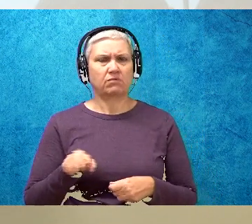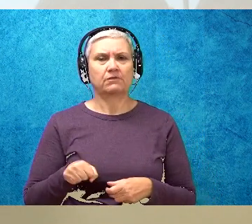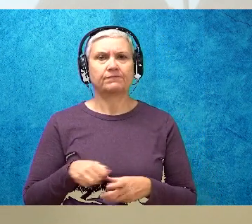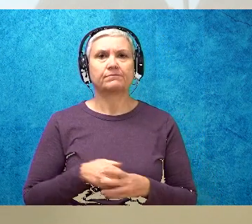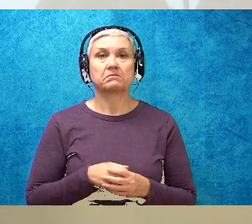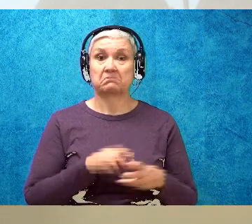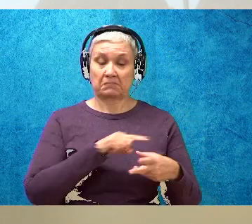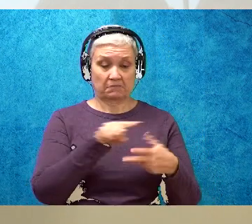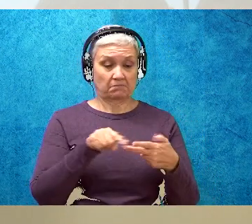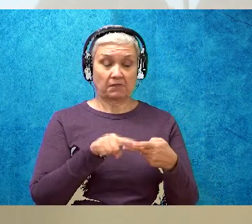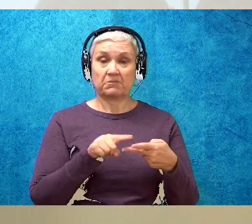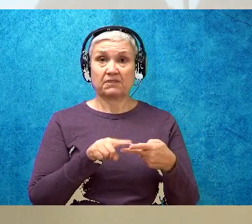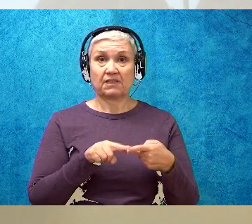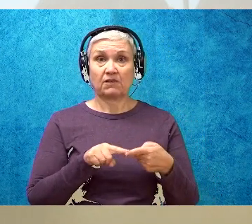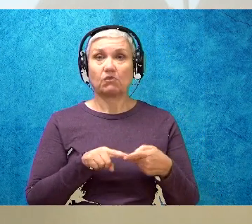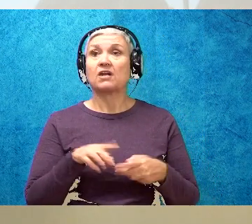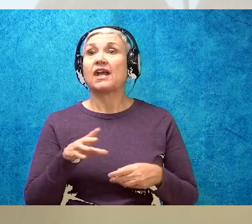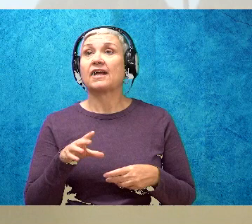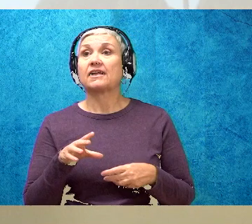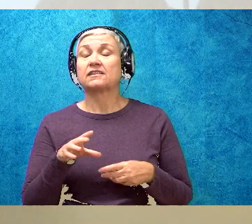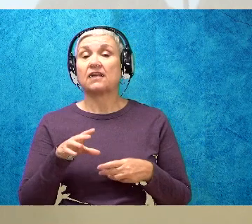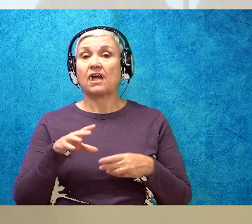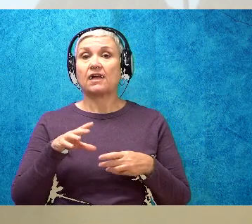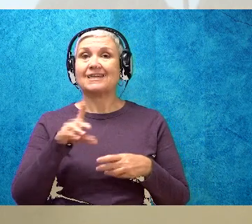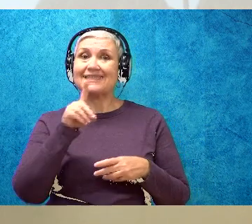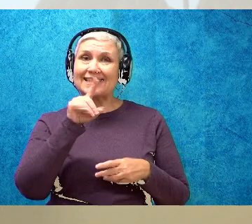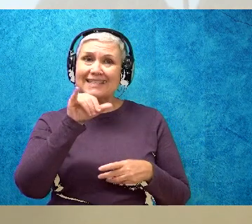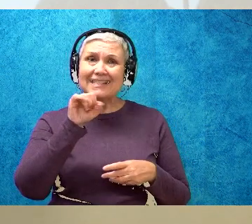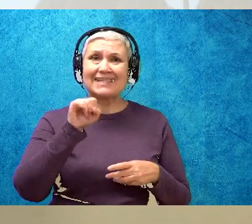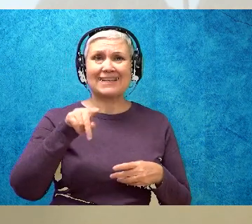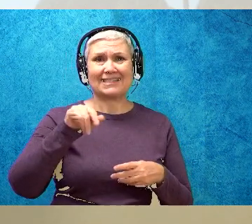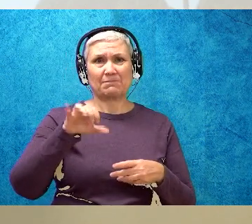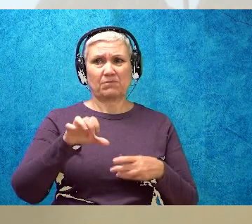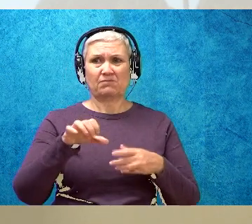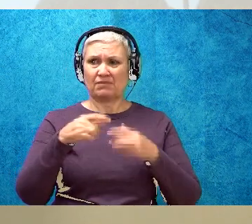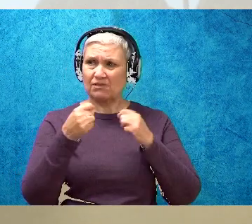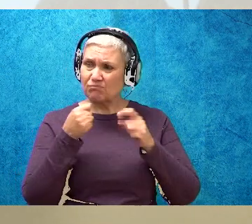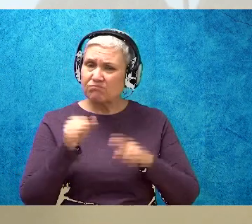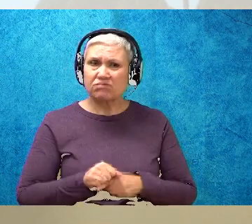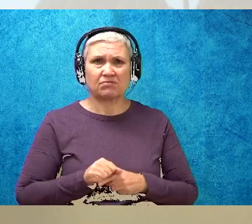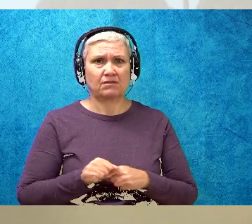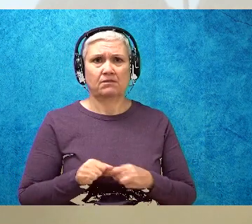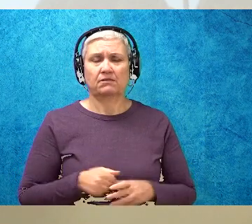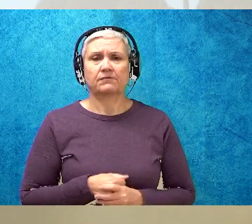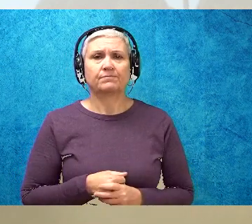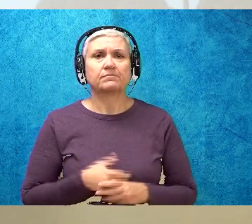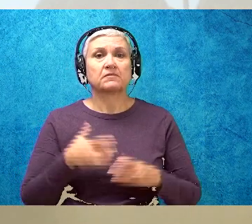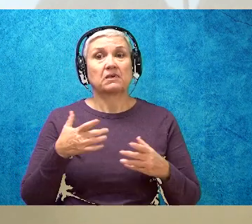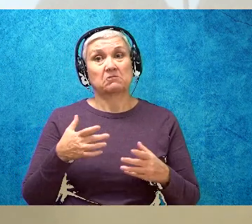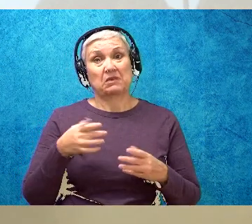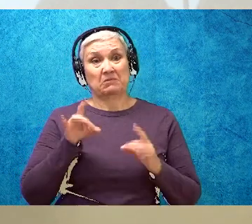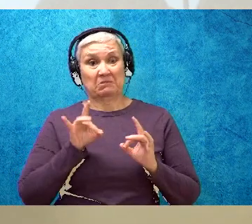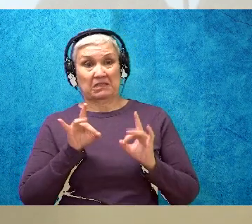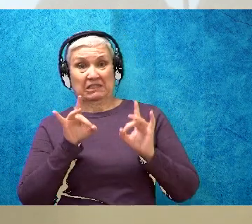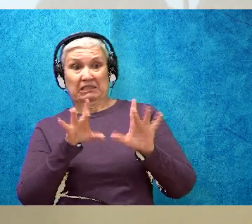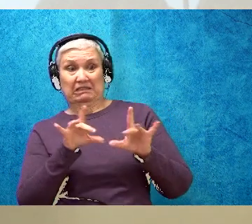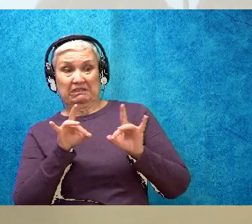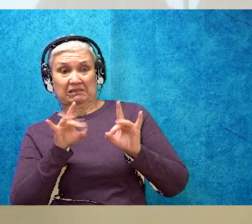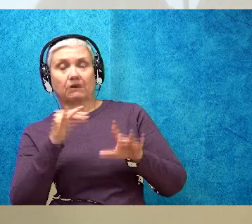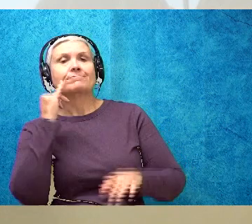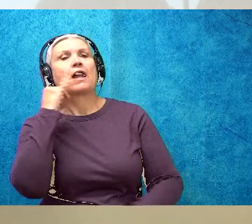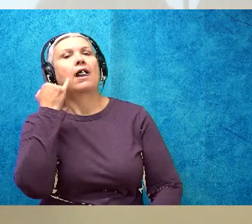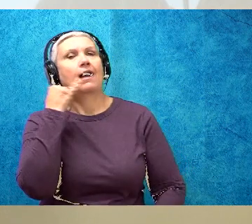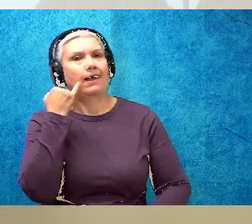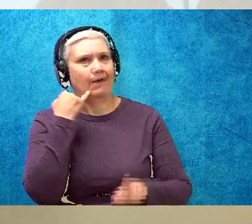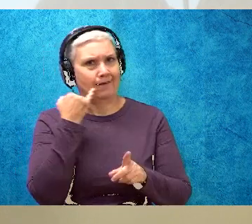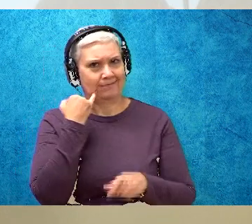one could be discipline. And the third one, we know he's a hater, so it could be haterism or it could be jealousy,